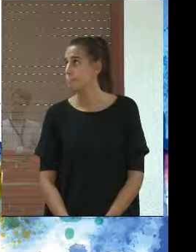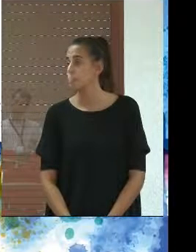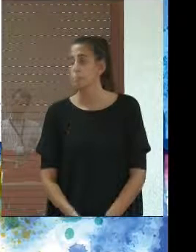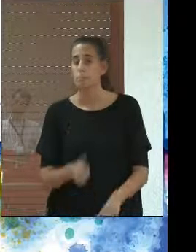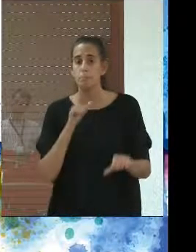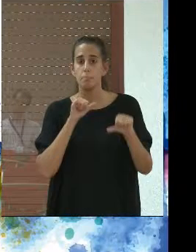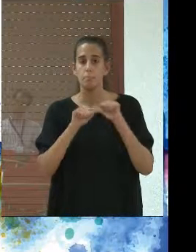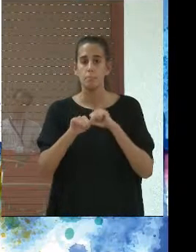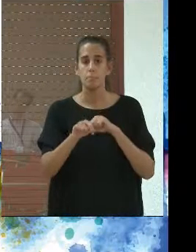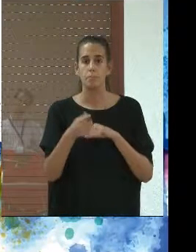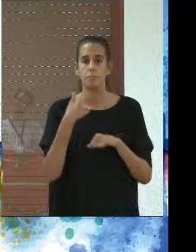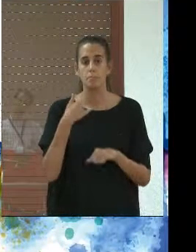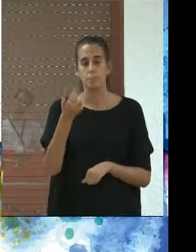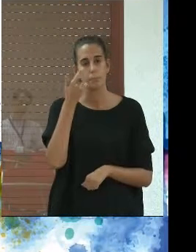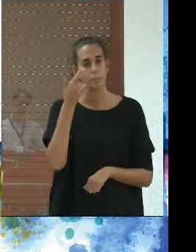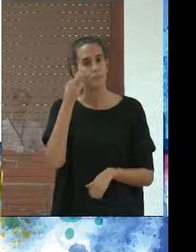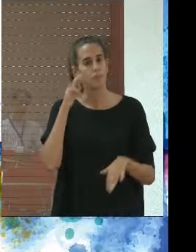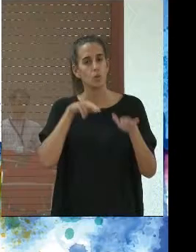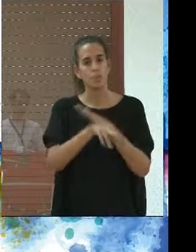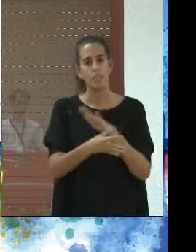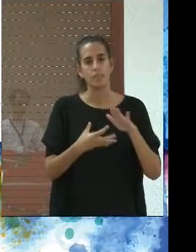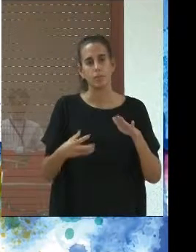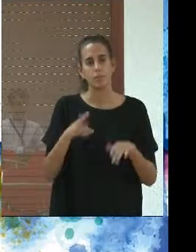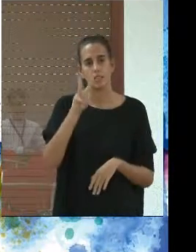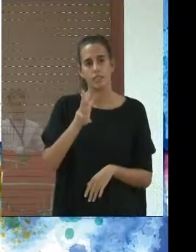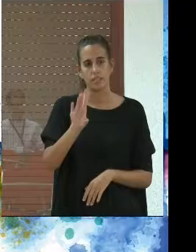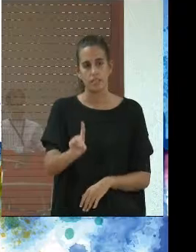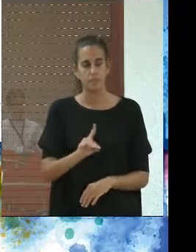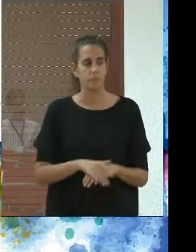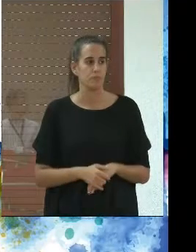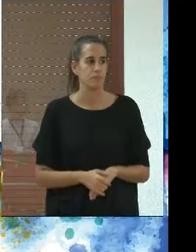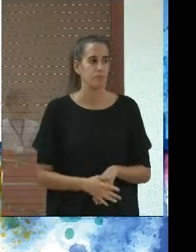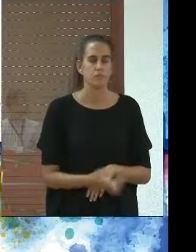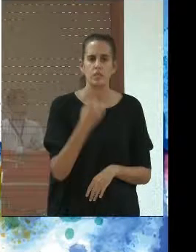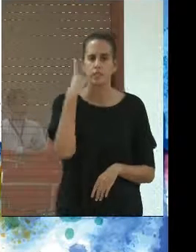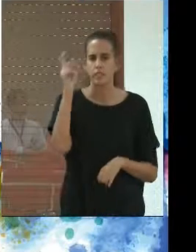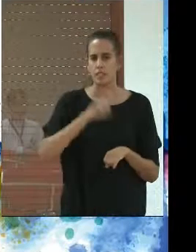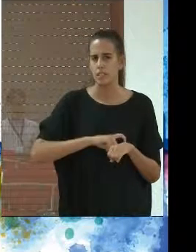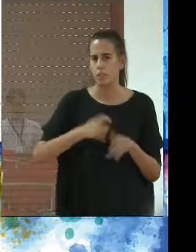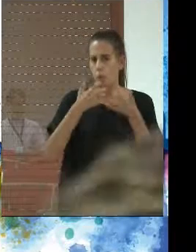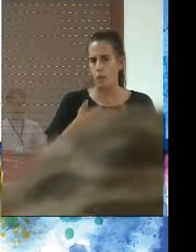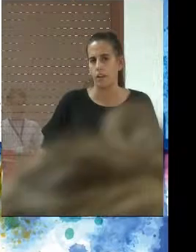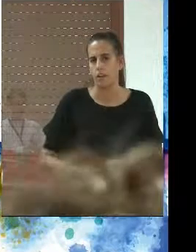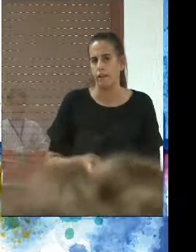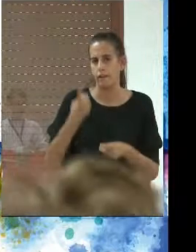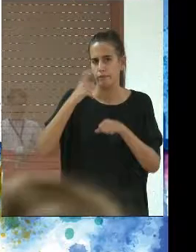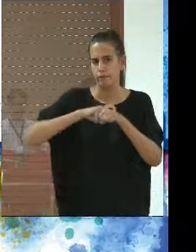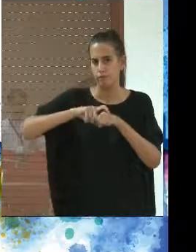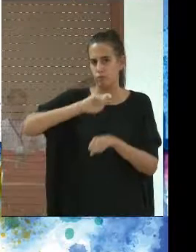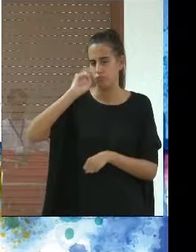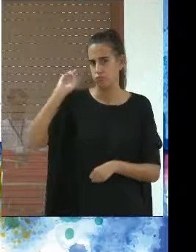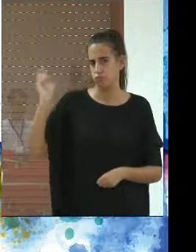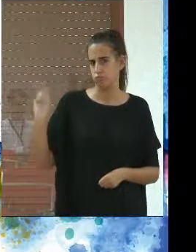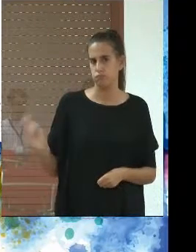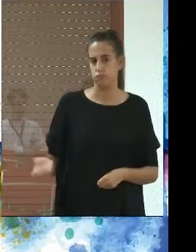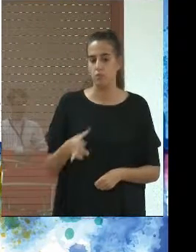So then we start to look at the 3D printing. There are many different types of